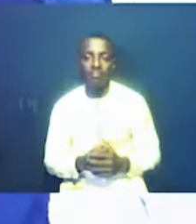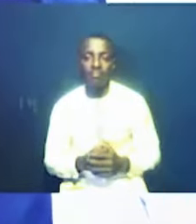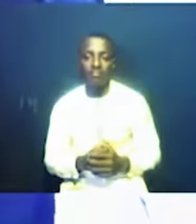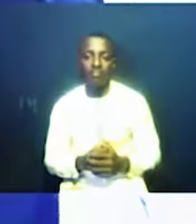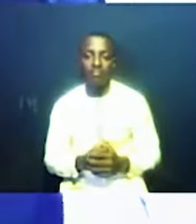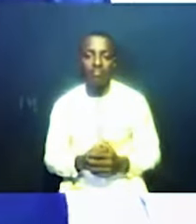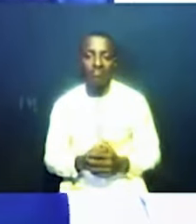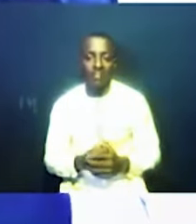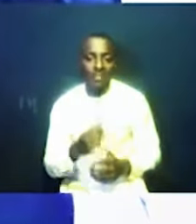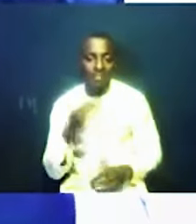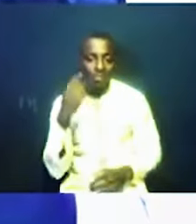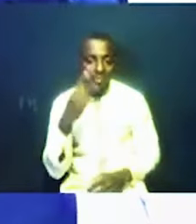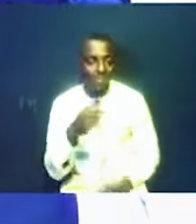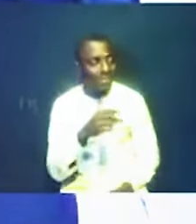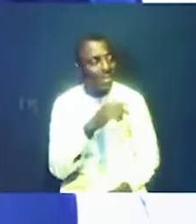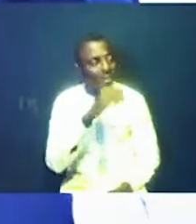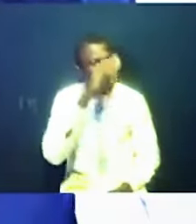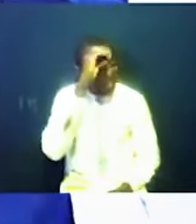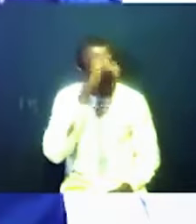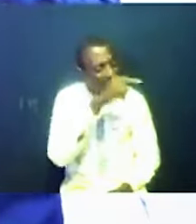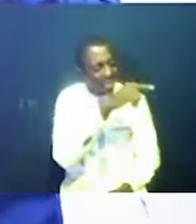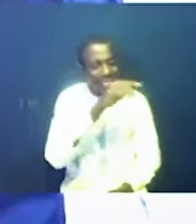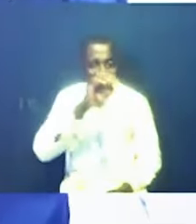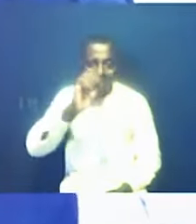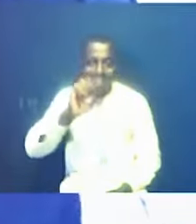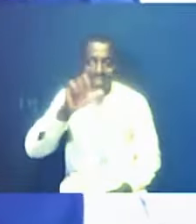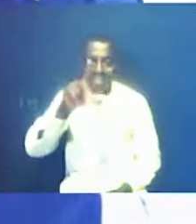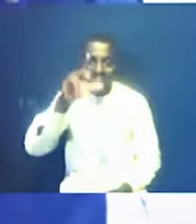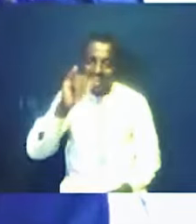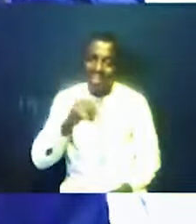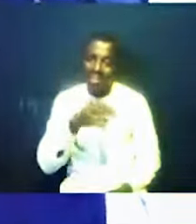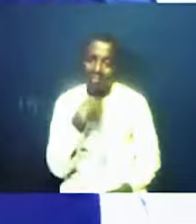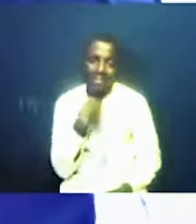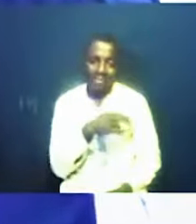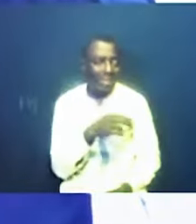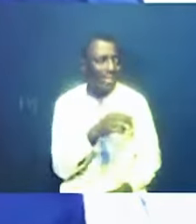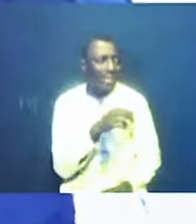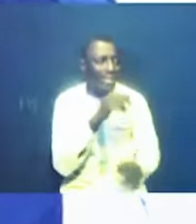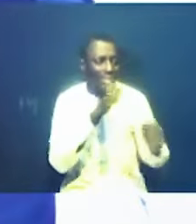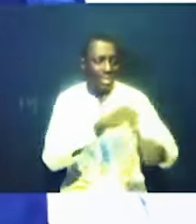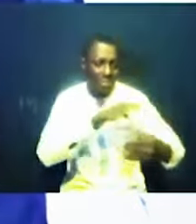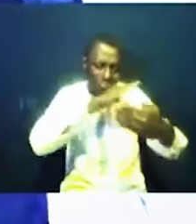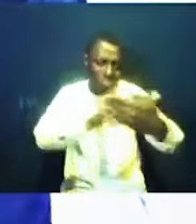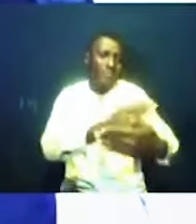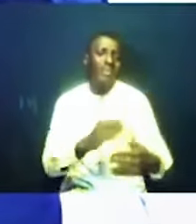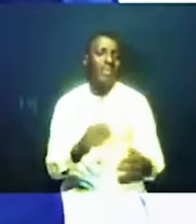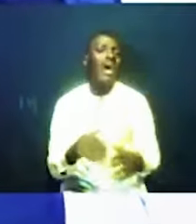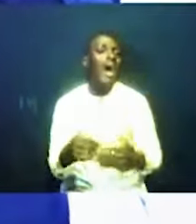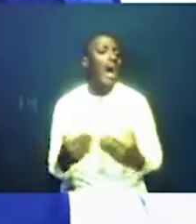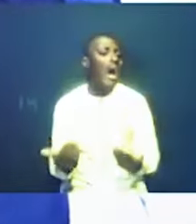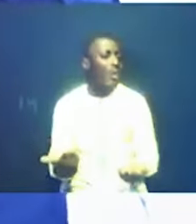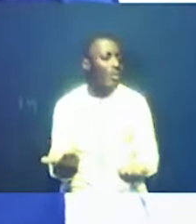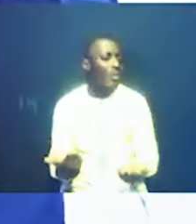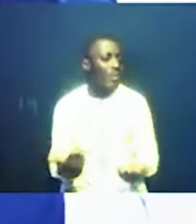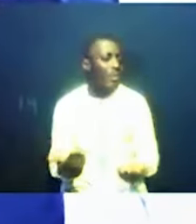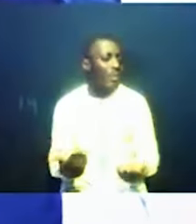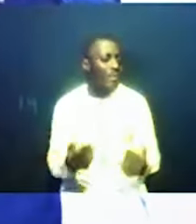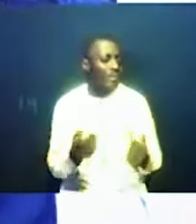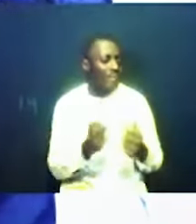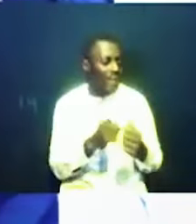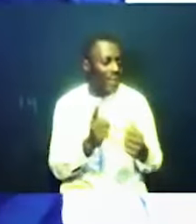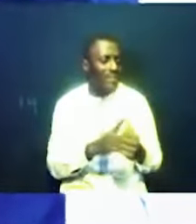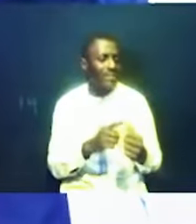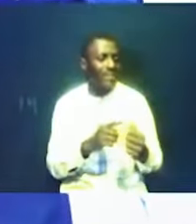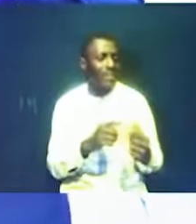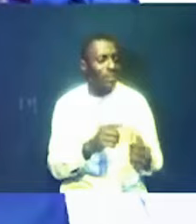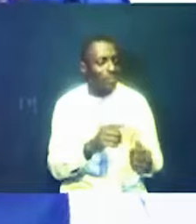man Eli could have prevented this. Eli, Akoprano, and go bet me a seaway, and no crying. See, he had tried to act by talking to the